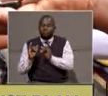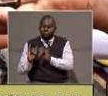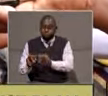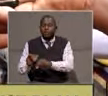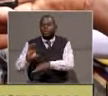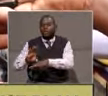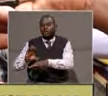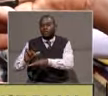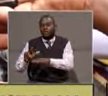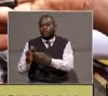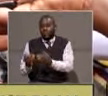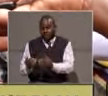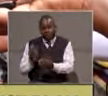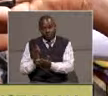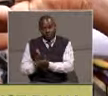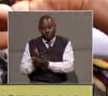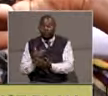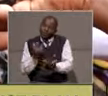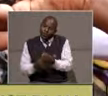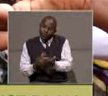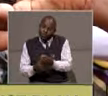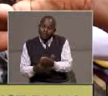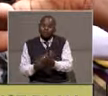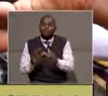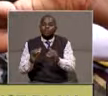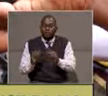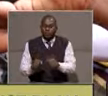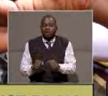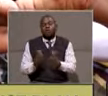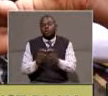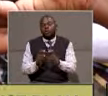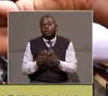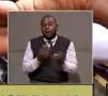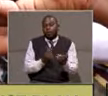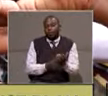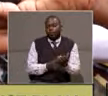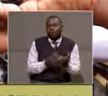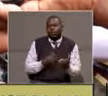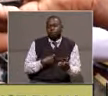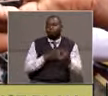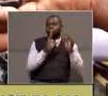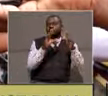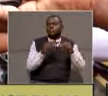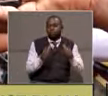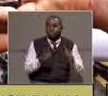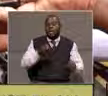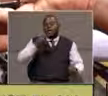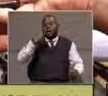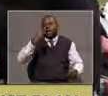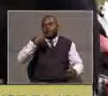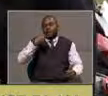DRC. But obviously, being a Ugandan, we had contacts in Uganda that we have successfully